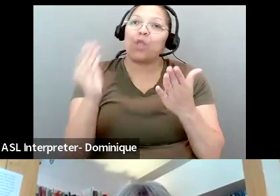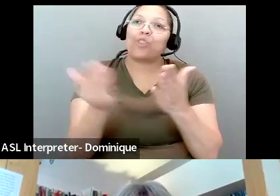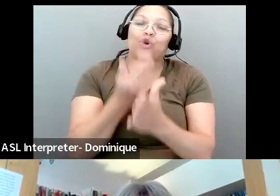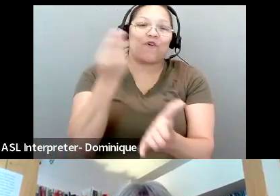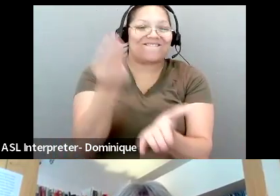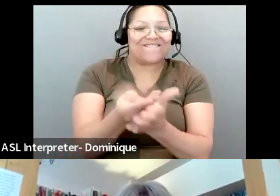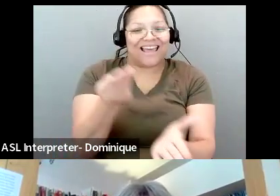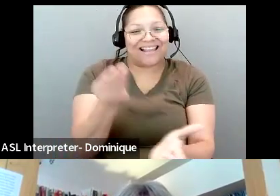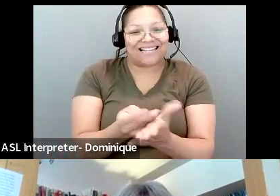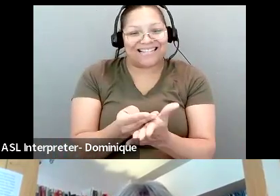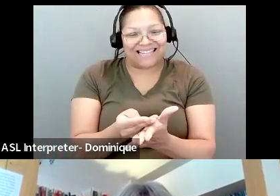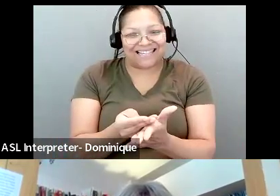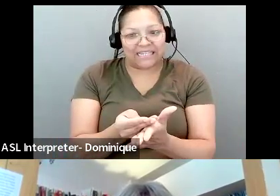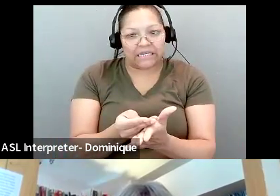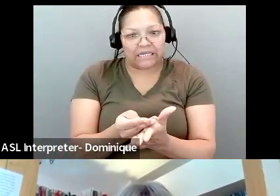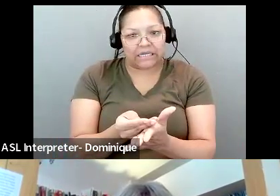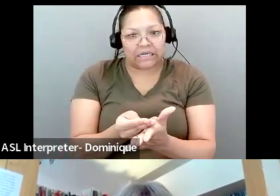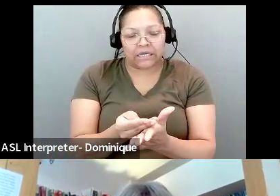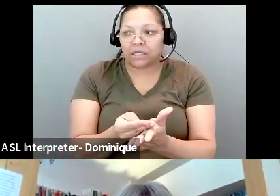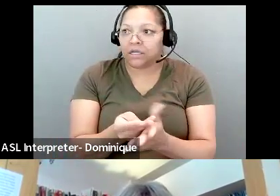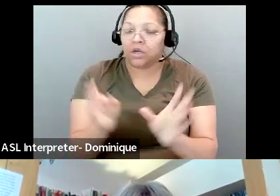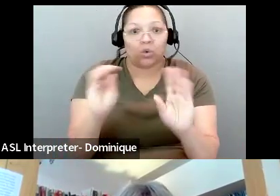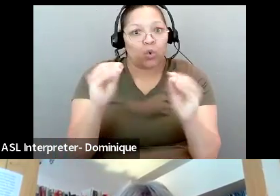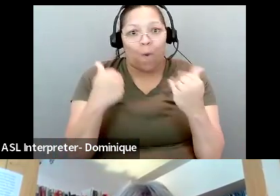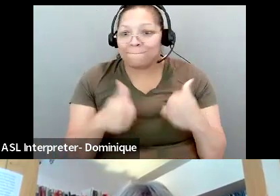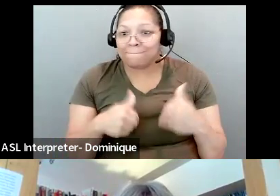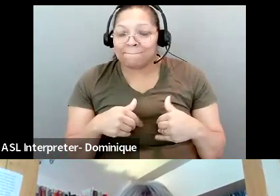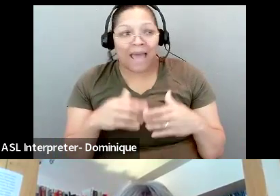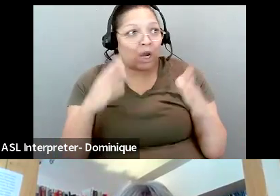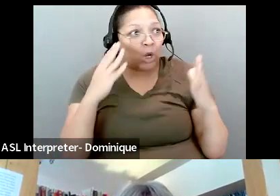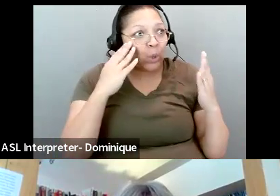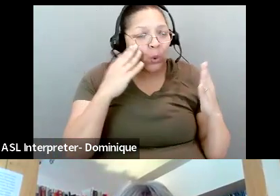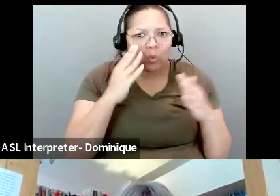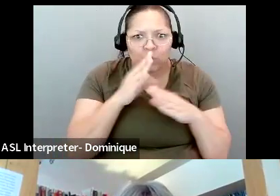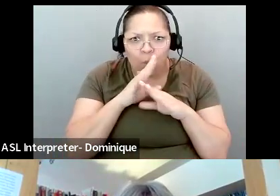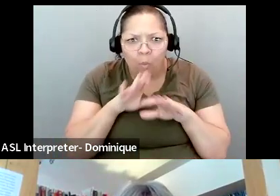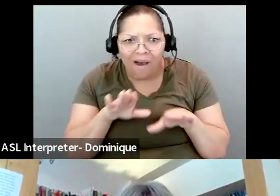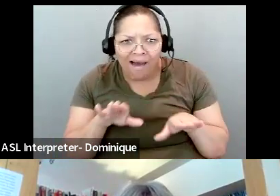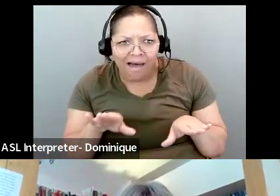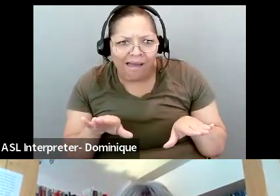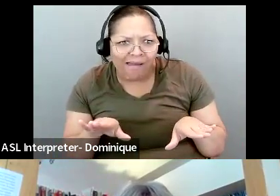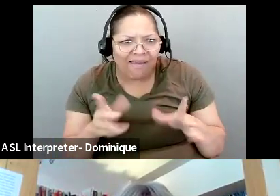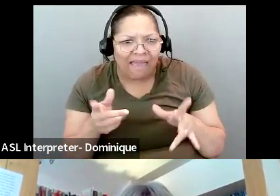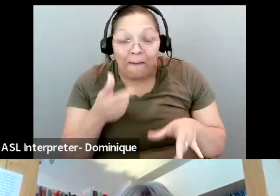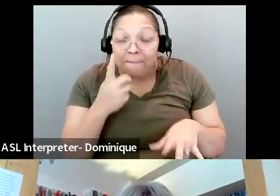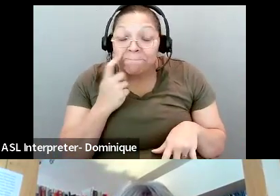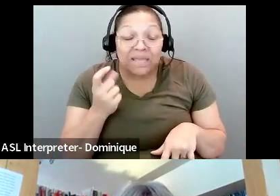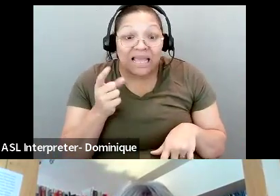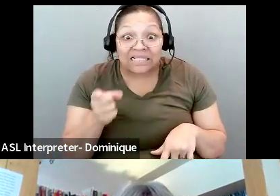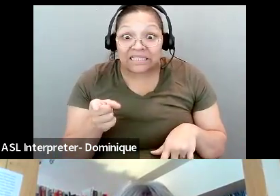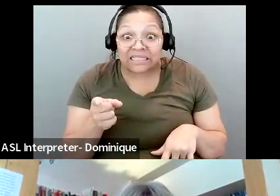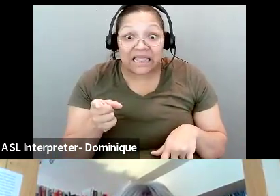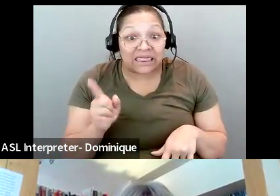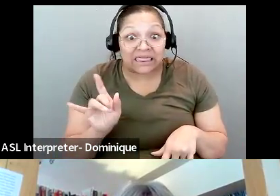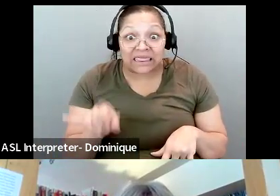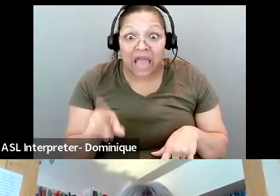funding came out under the radar very quietly because it was such a